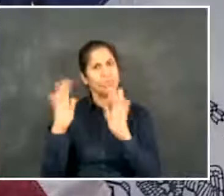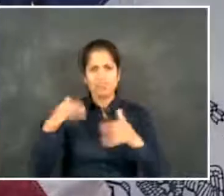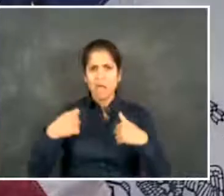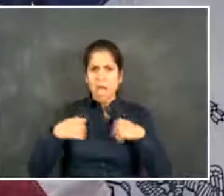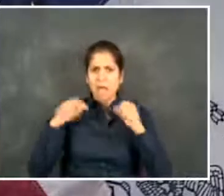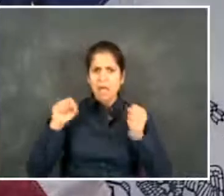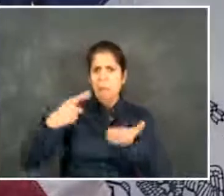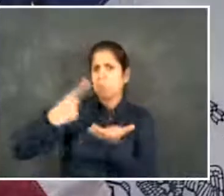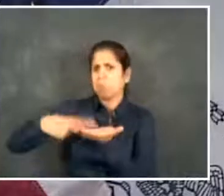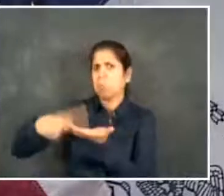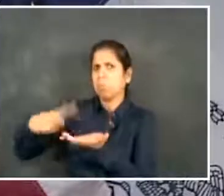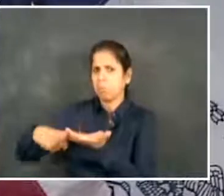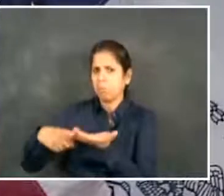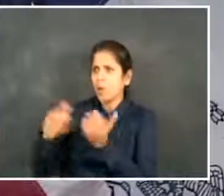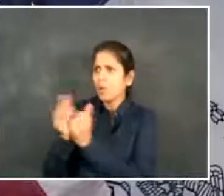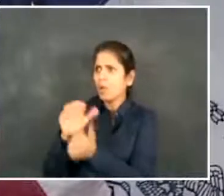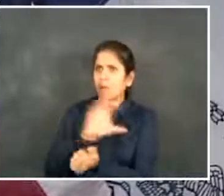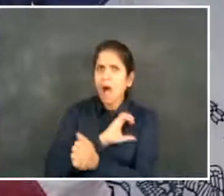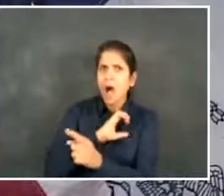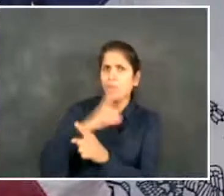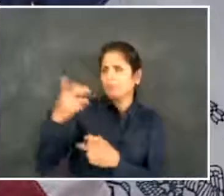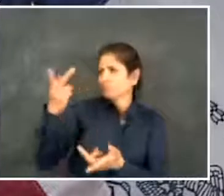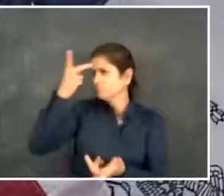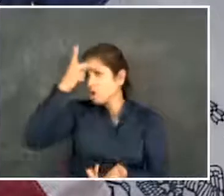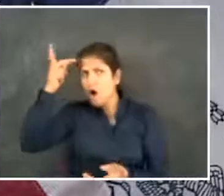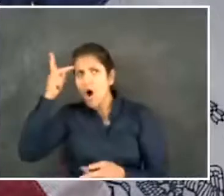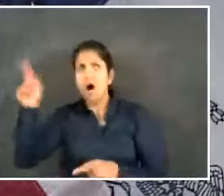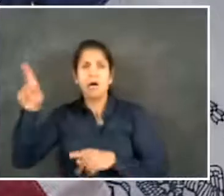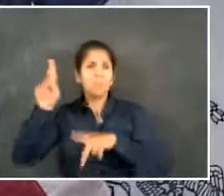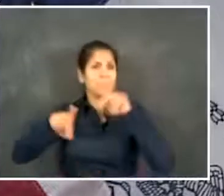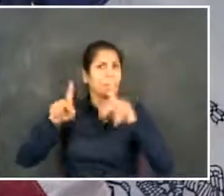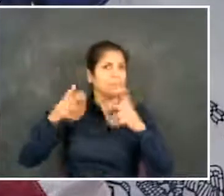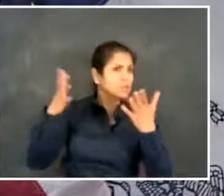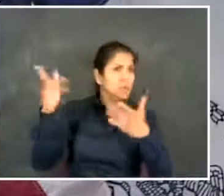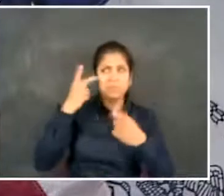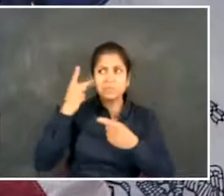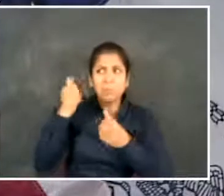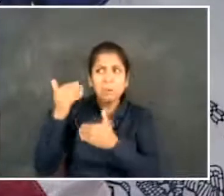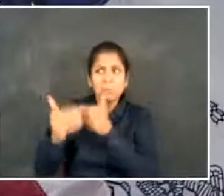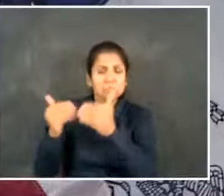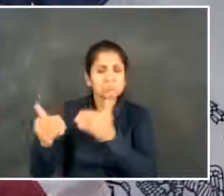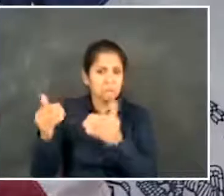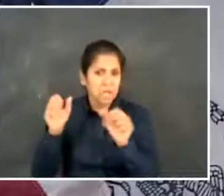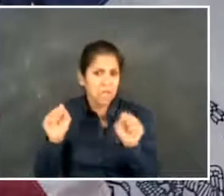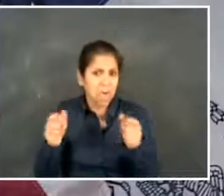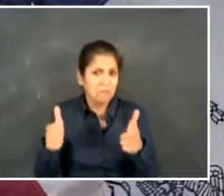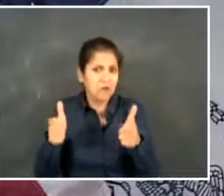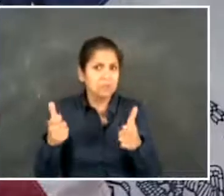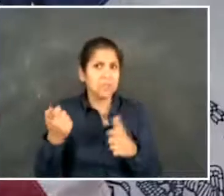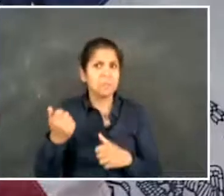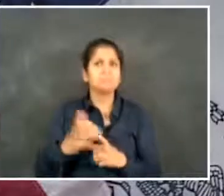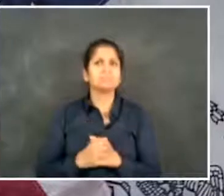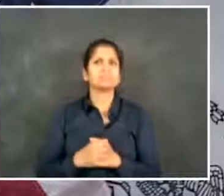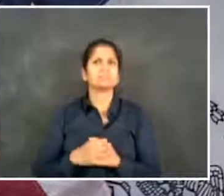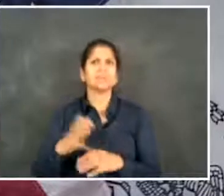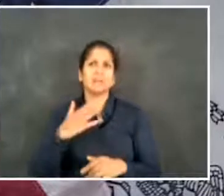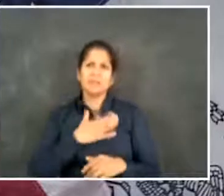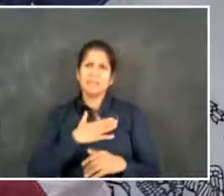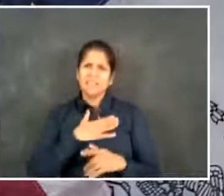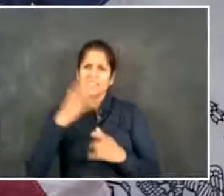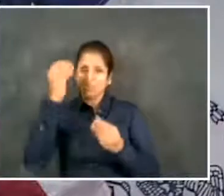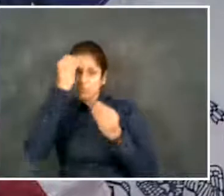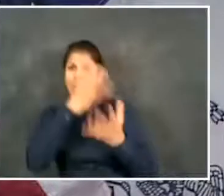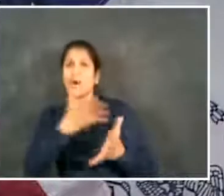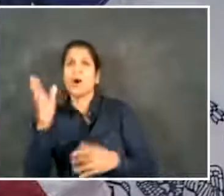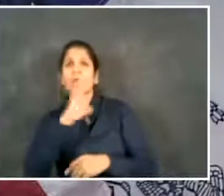way to speed it up in light of the warm weather. So tell Andrew, please, very good question, and I will take it to heart and see if